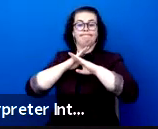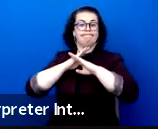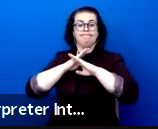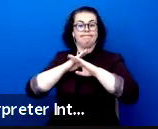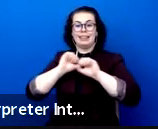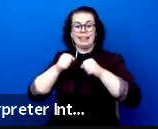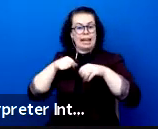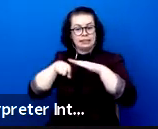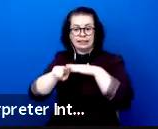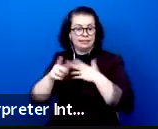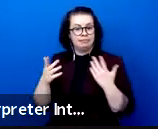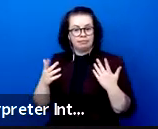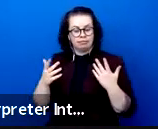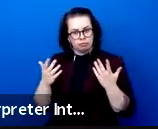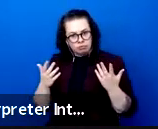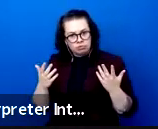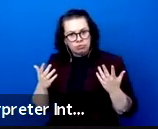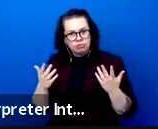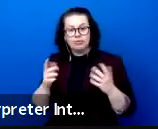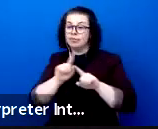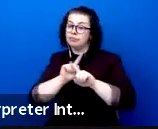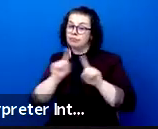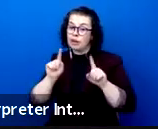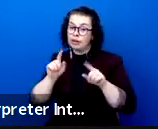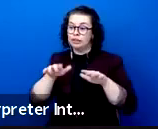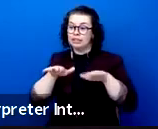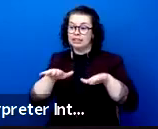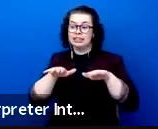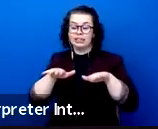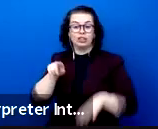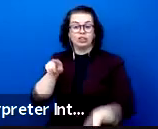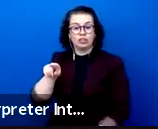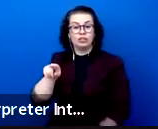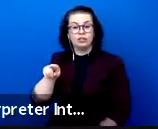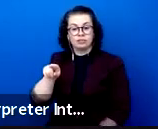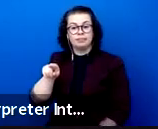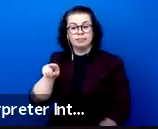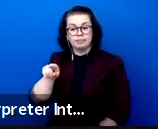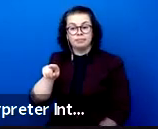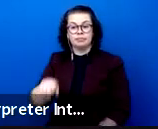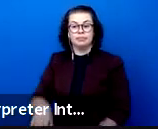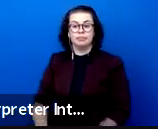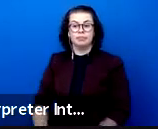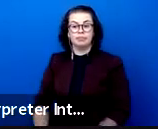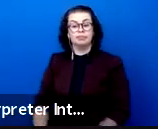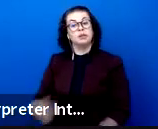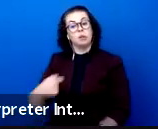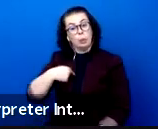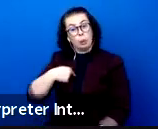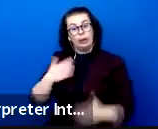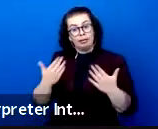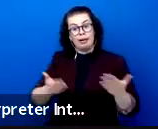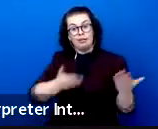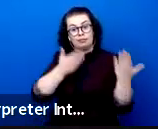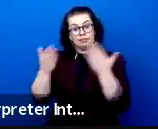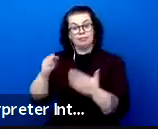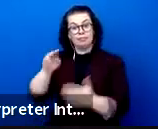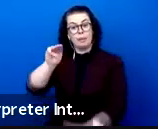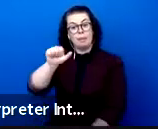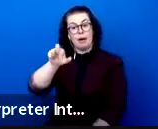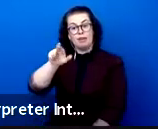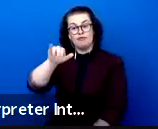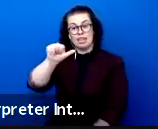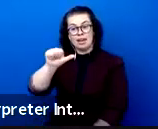In order for it to live with us for a few moments, we asked Maria Haberg to tell you